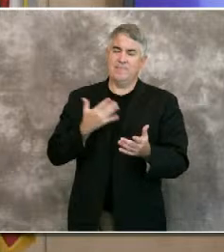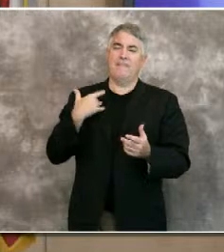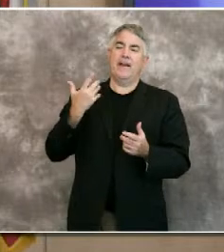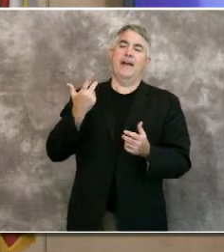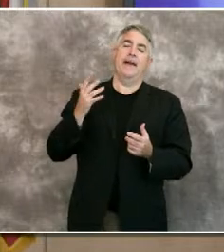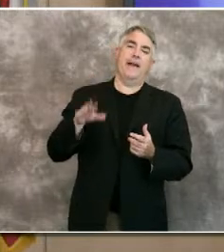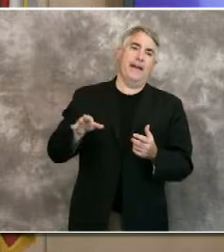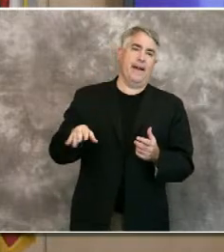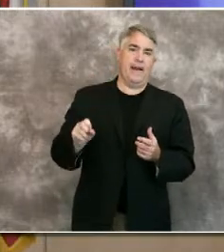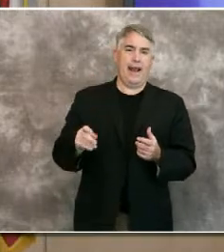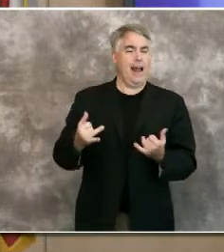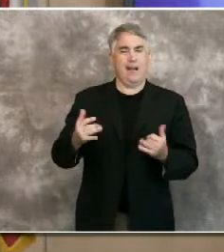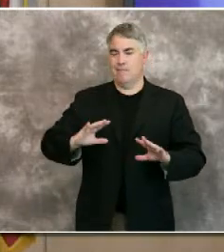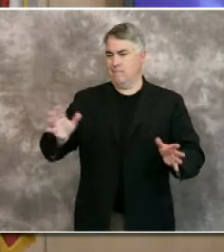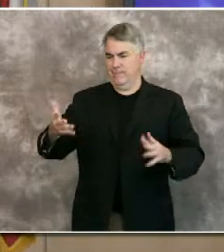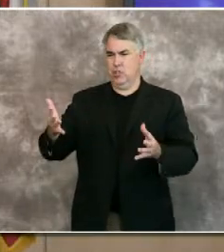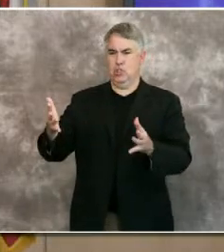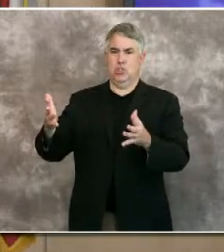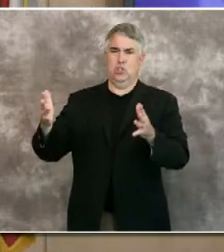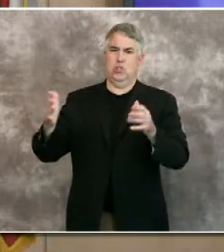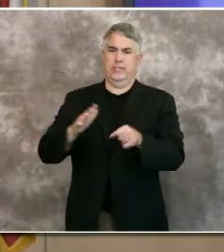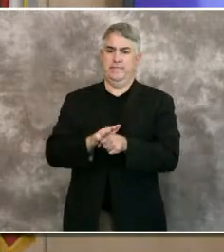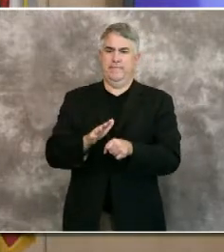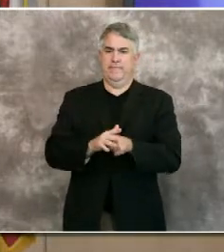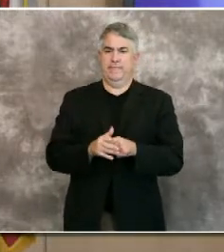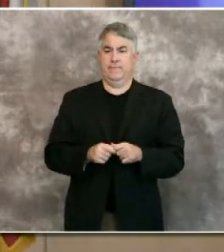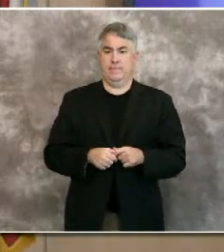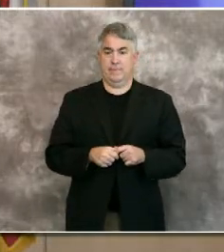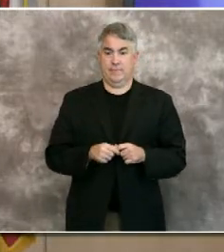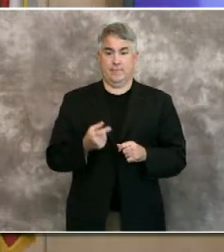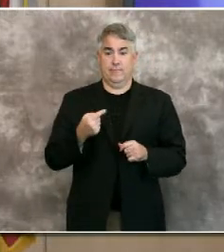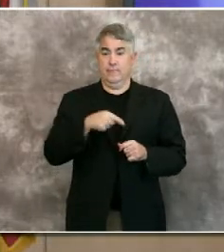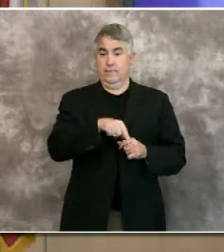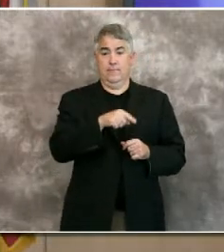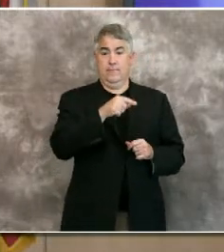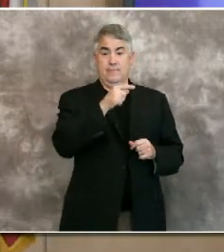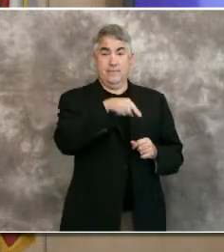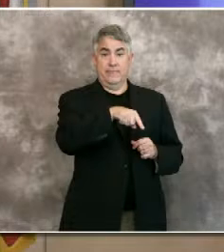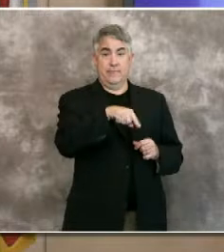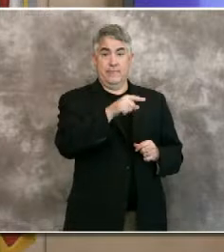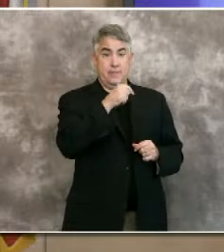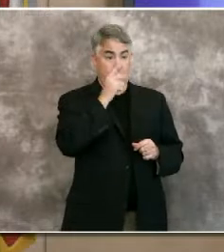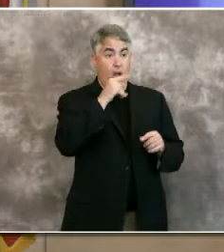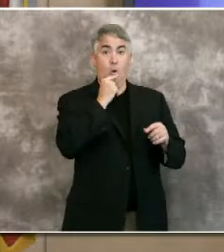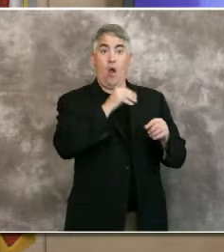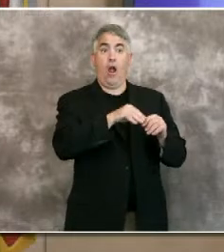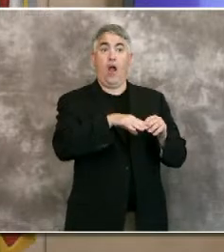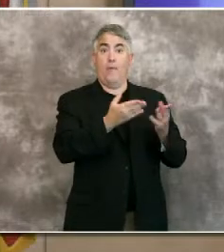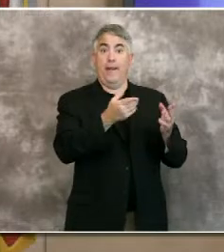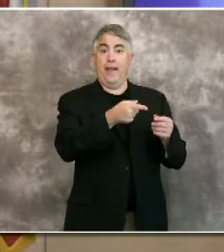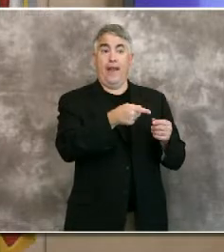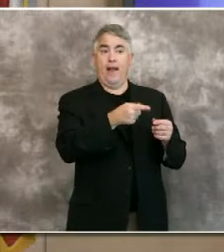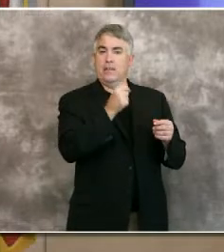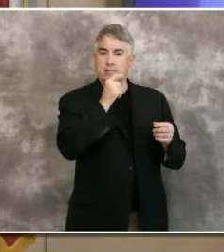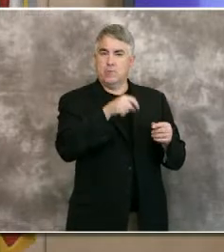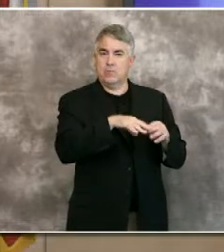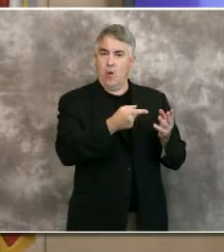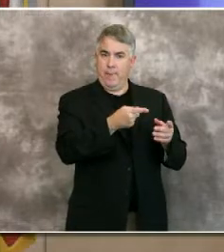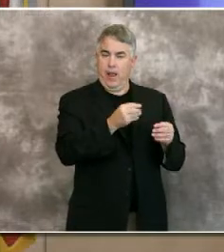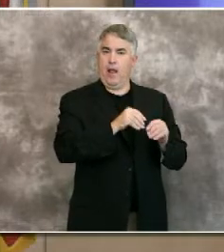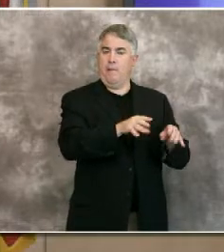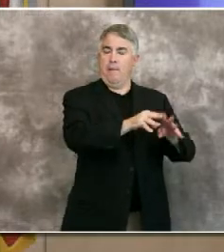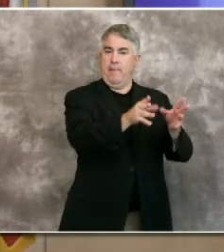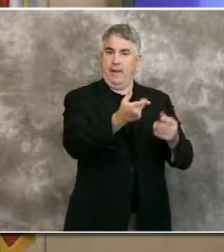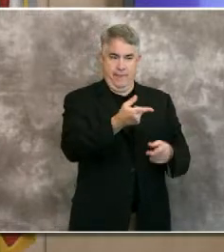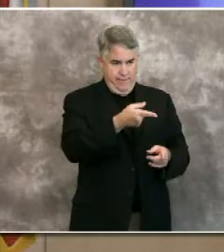entities that are not supposed to be open. We are not, we've taken considerable heed about not lifting the gatherings